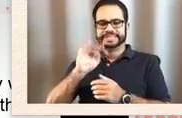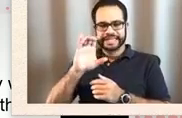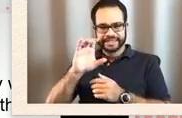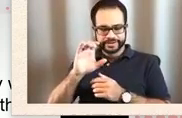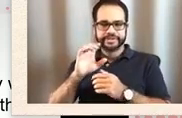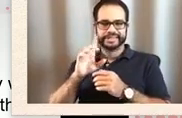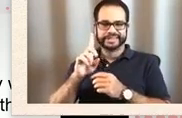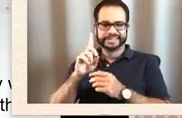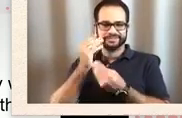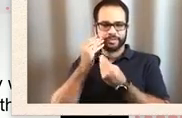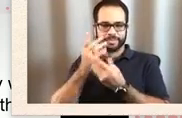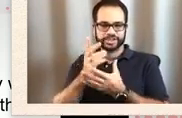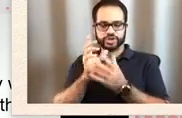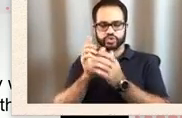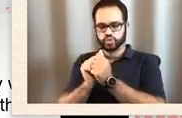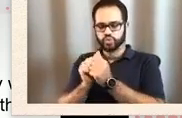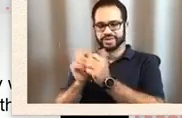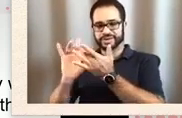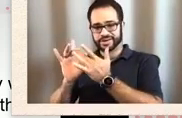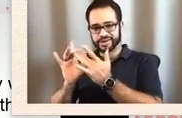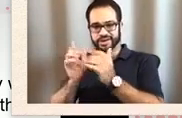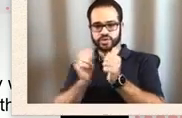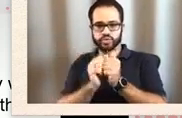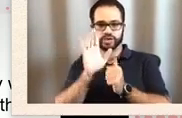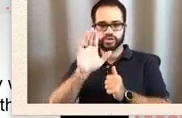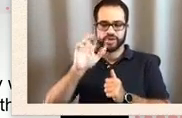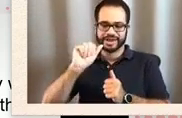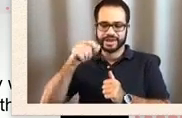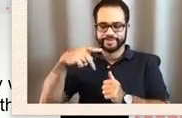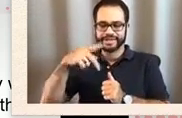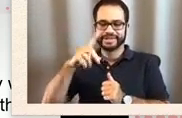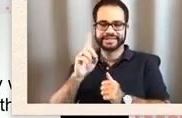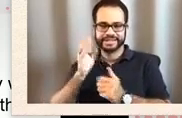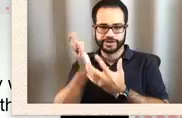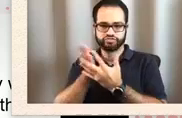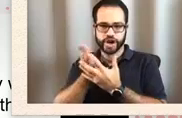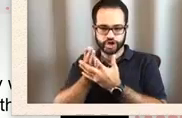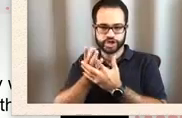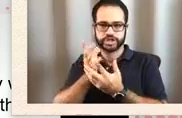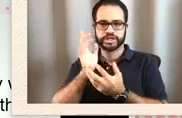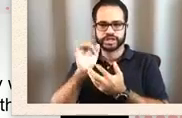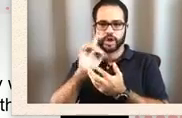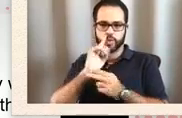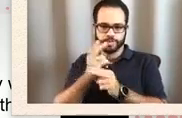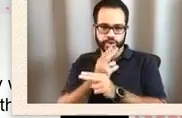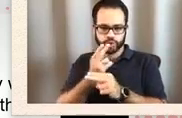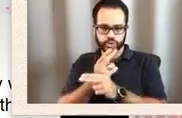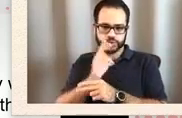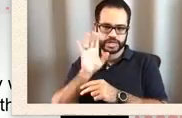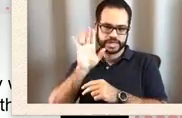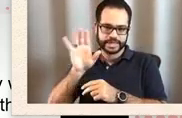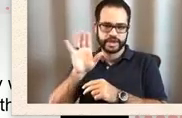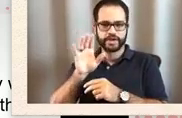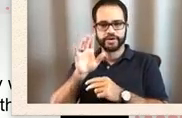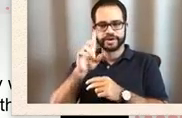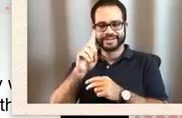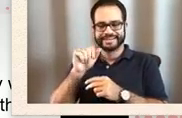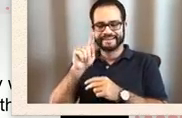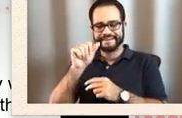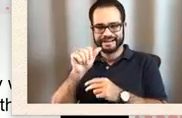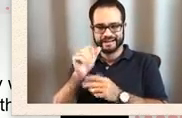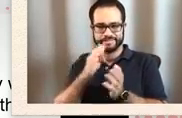the data in your APD iConnect record. And that's when they'll be using their data plan on their